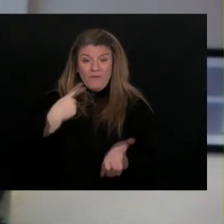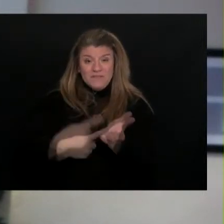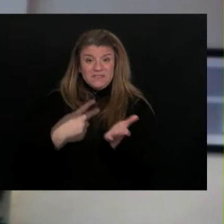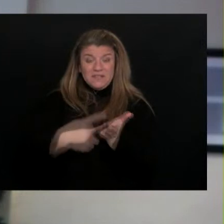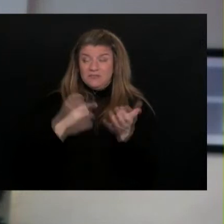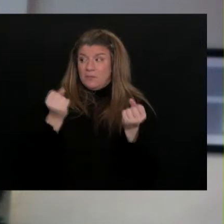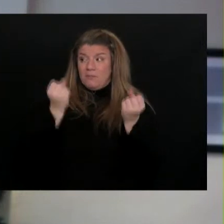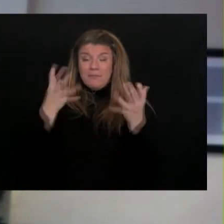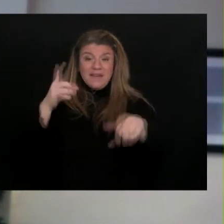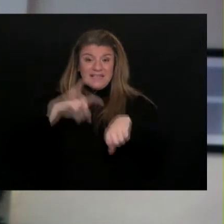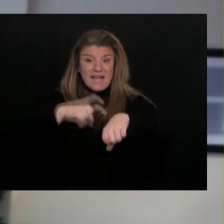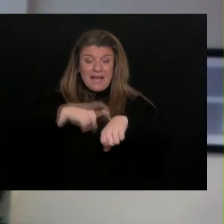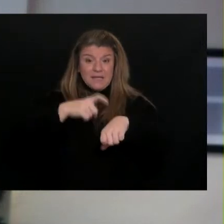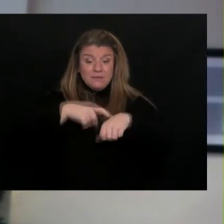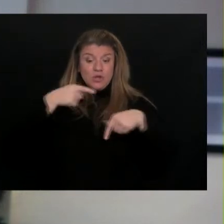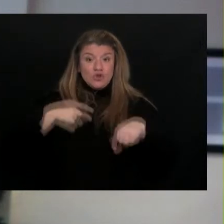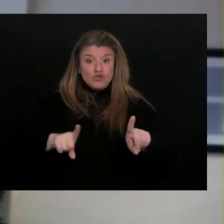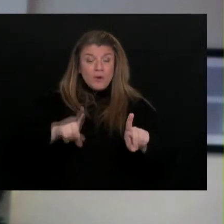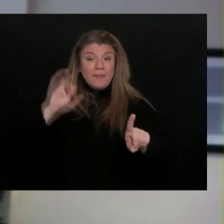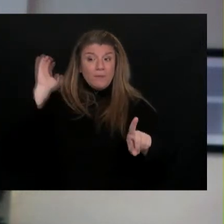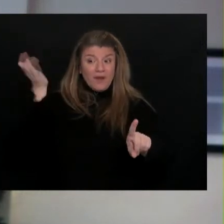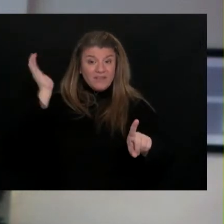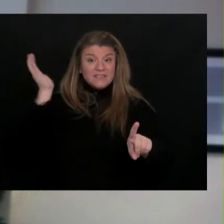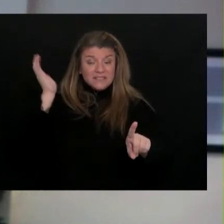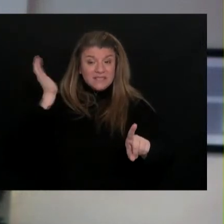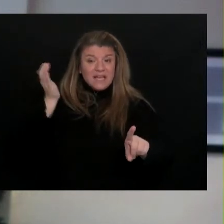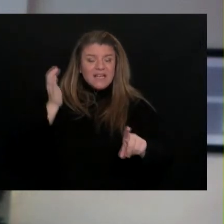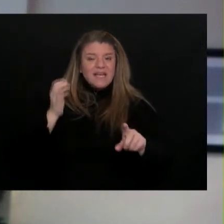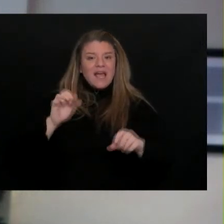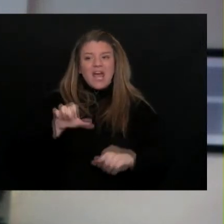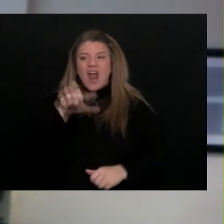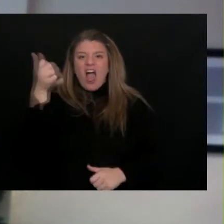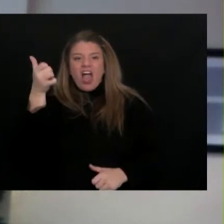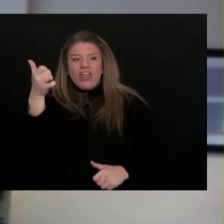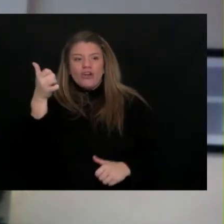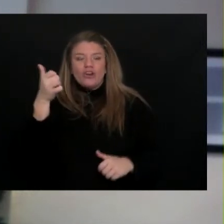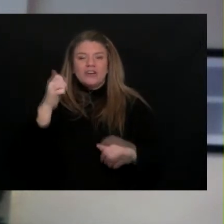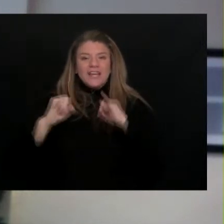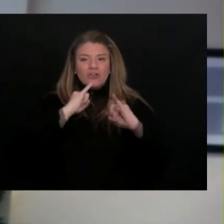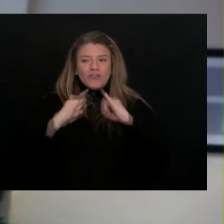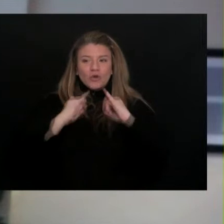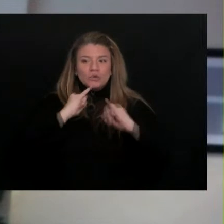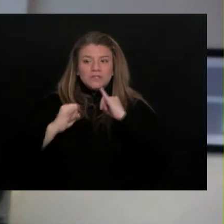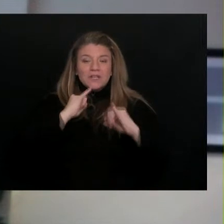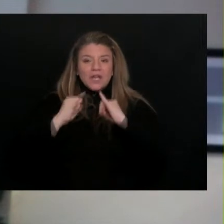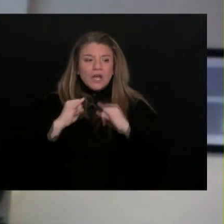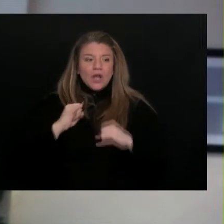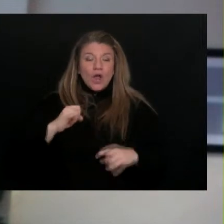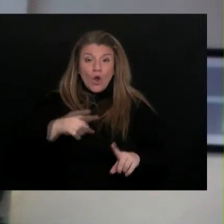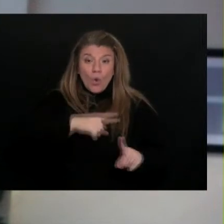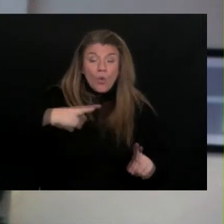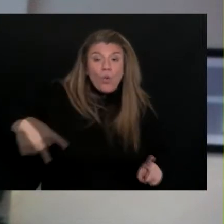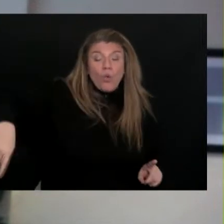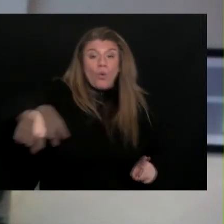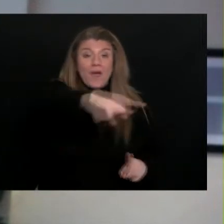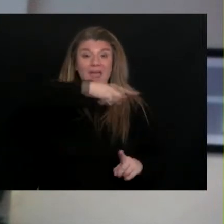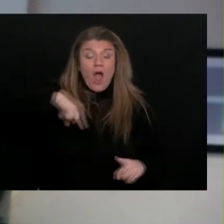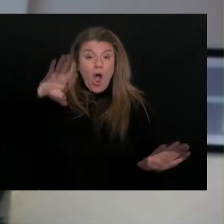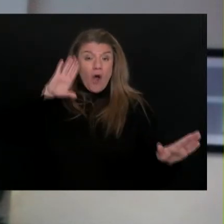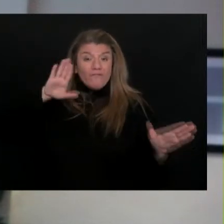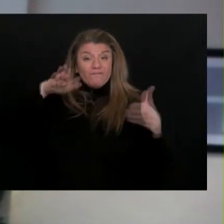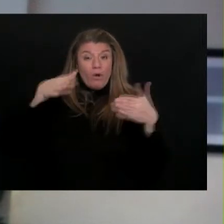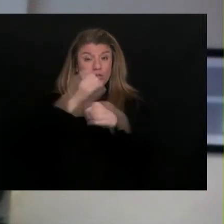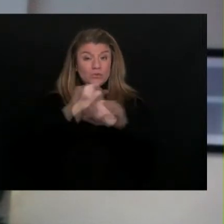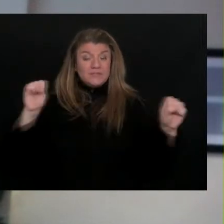times during these briefs and other interviews, we all are focused at saving lives,